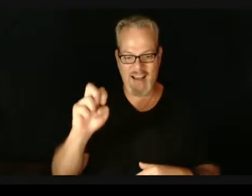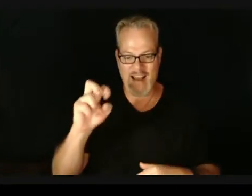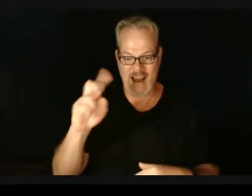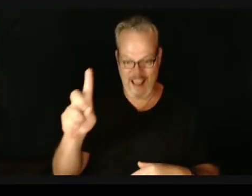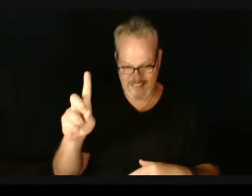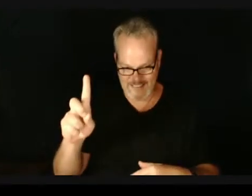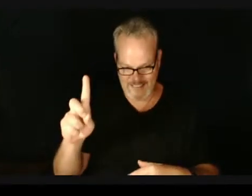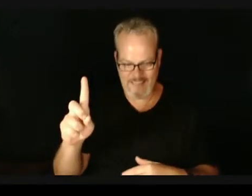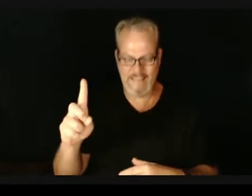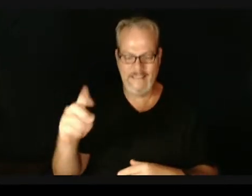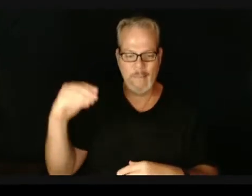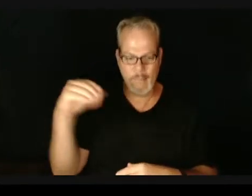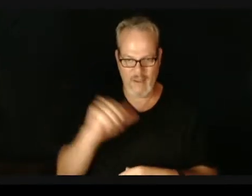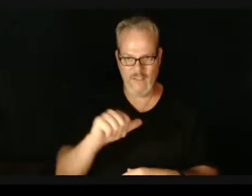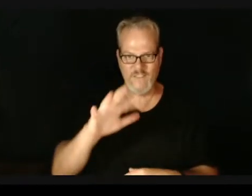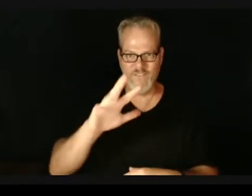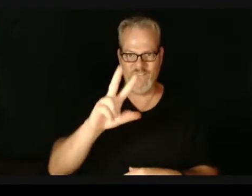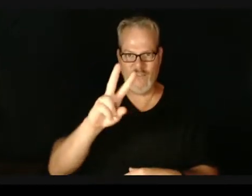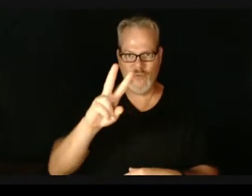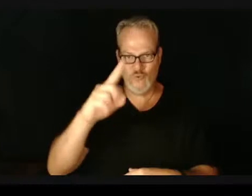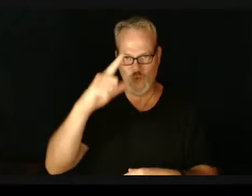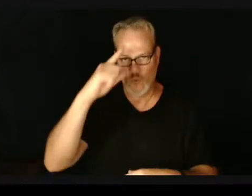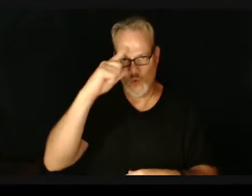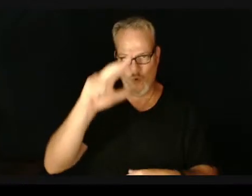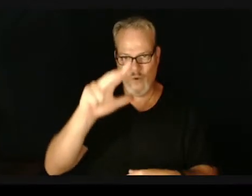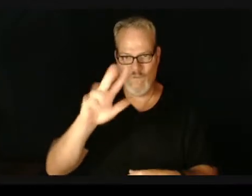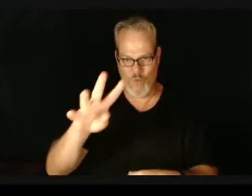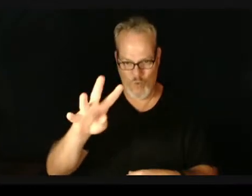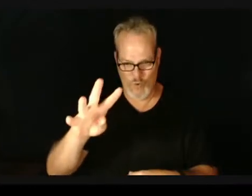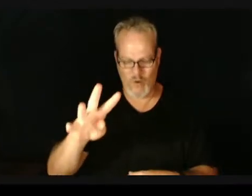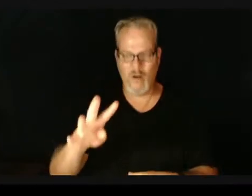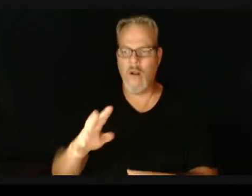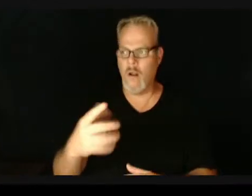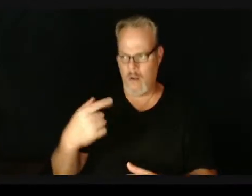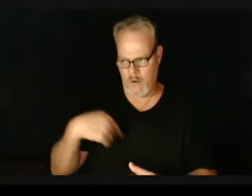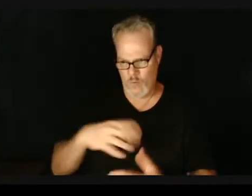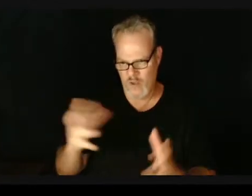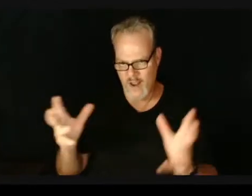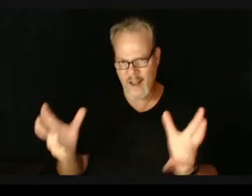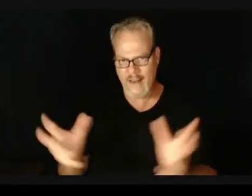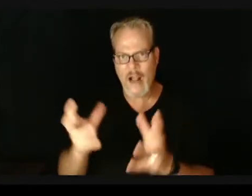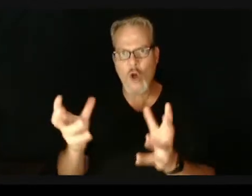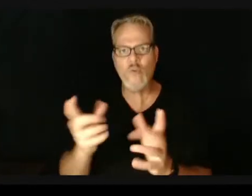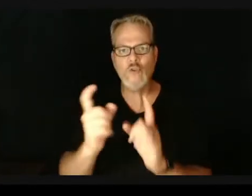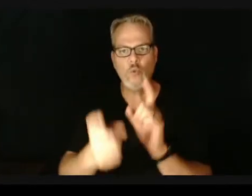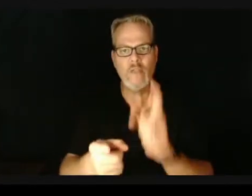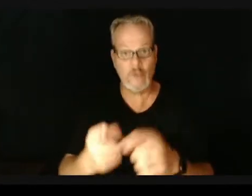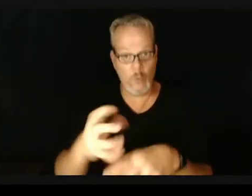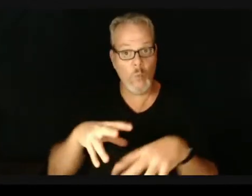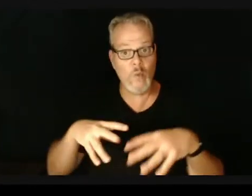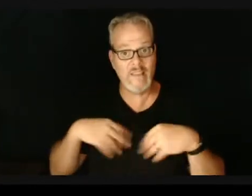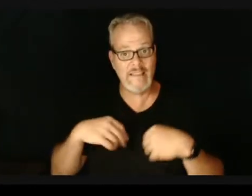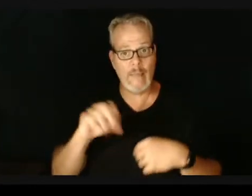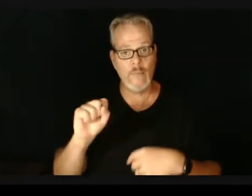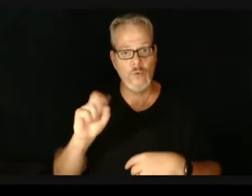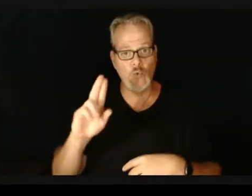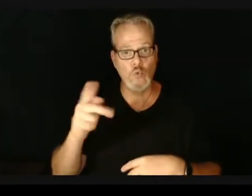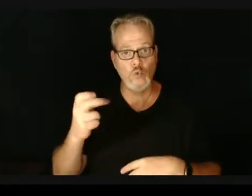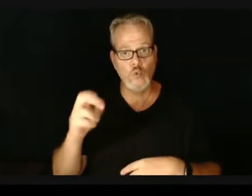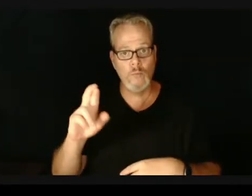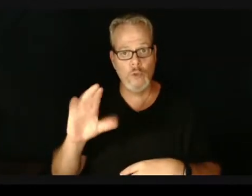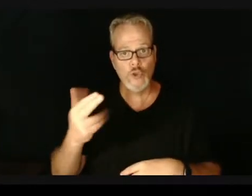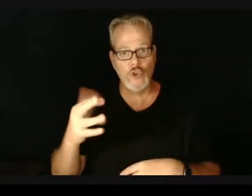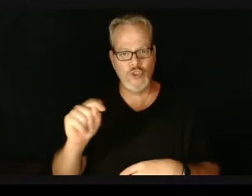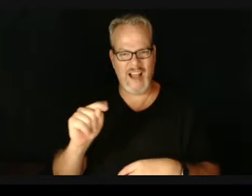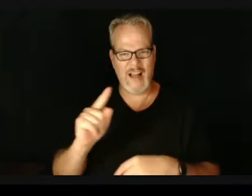website, hveri.org/donate. That is where we encourage donations. We do take super chats, but we end up taking more of the money to